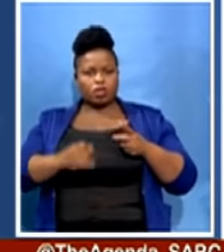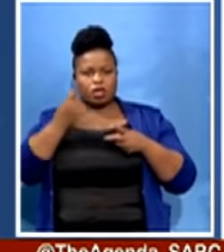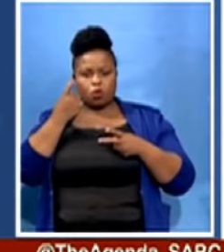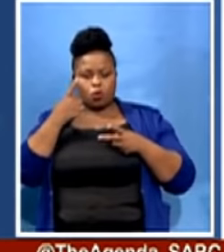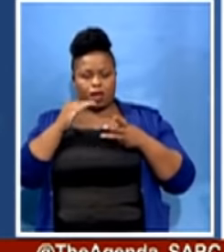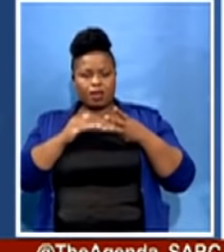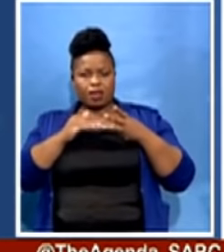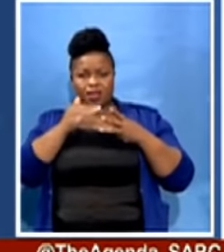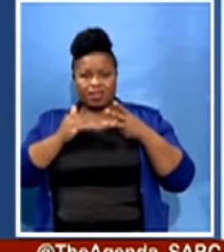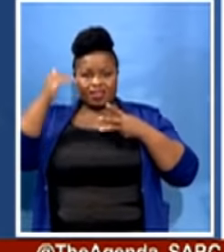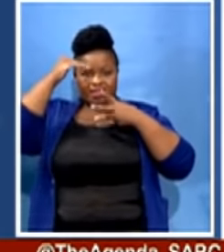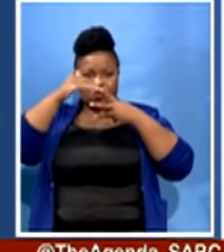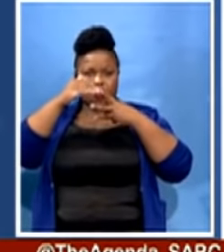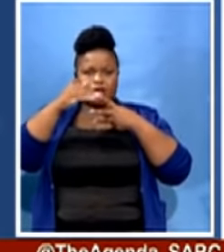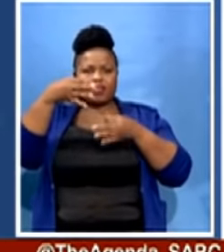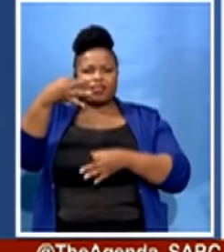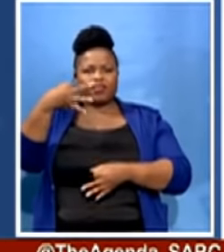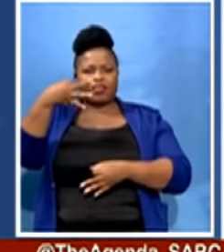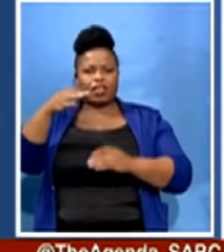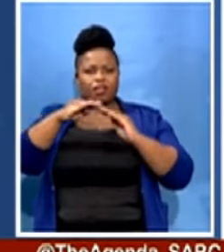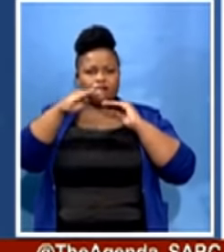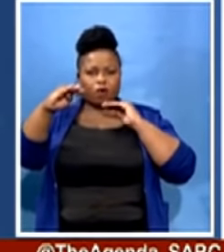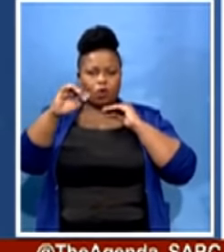documents department is located.